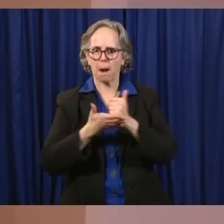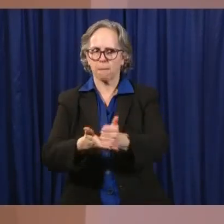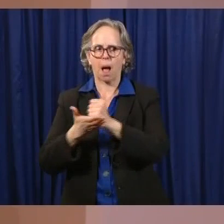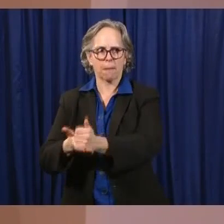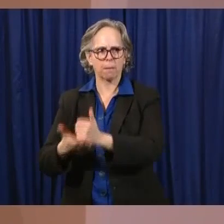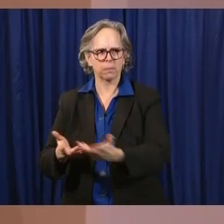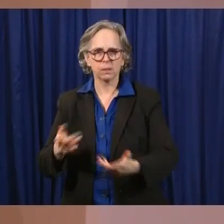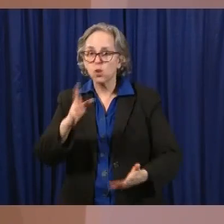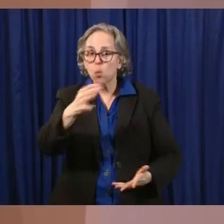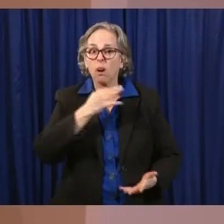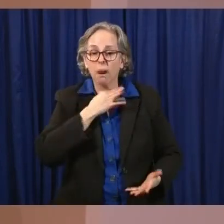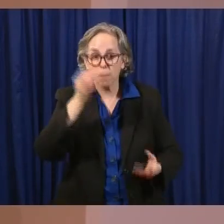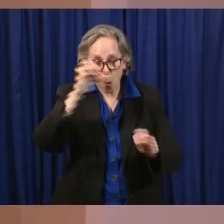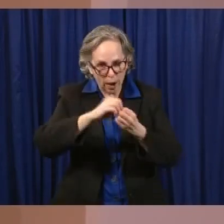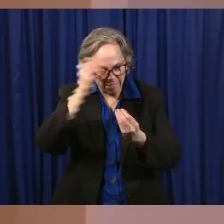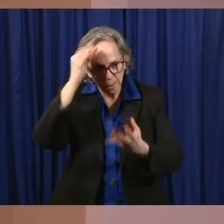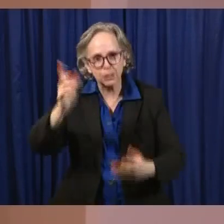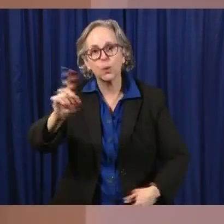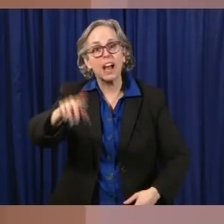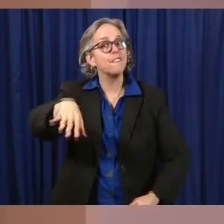information, it's